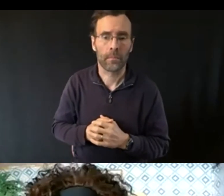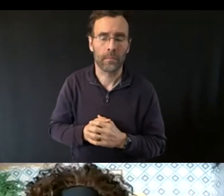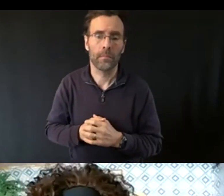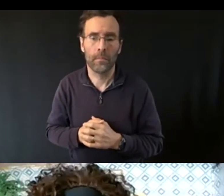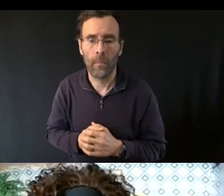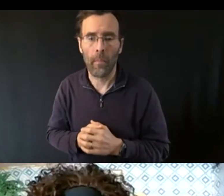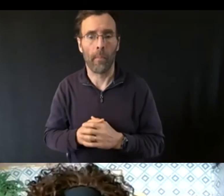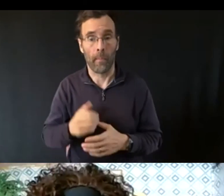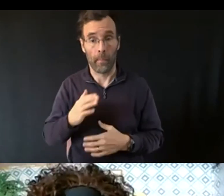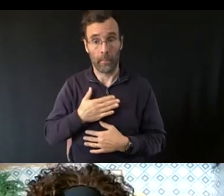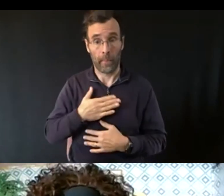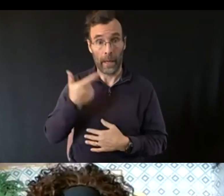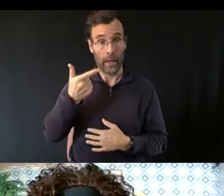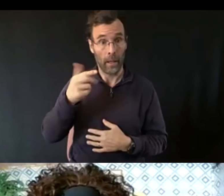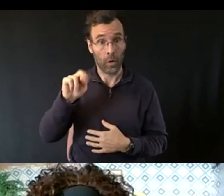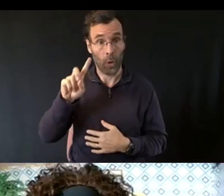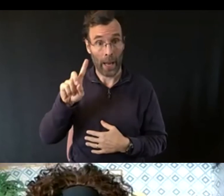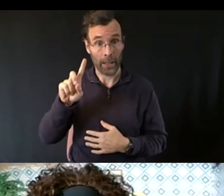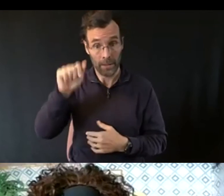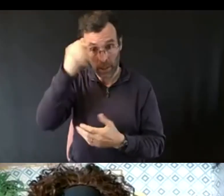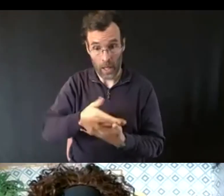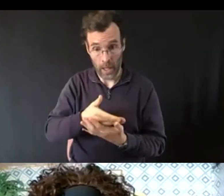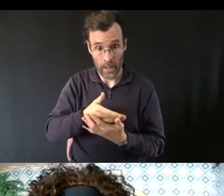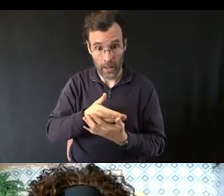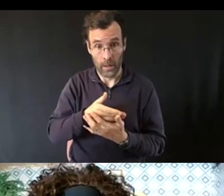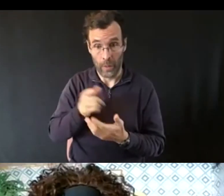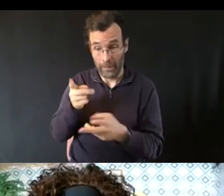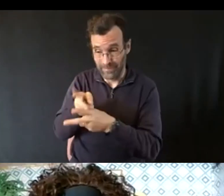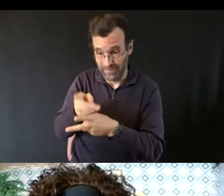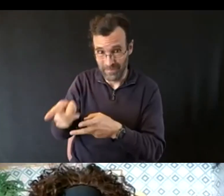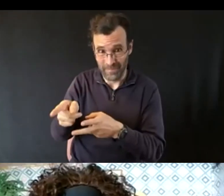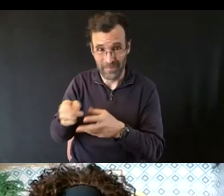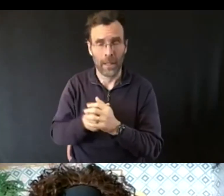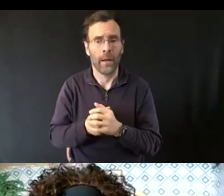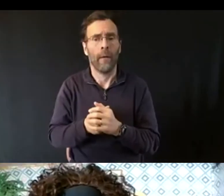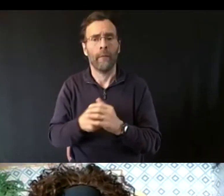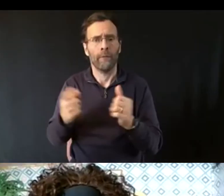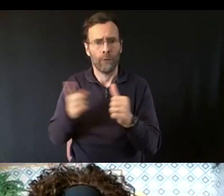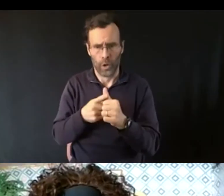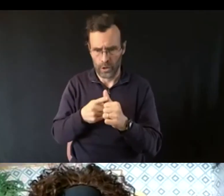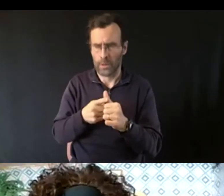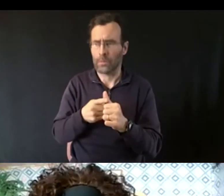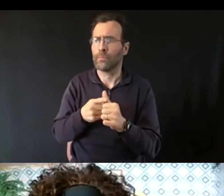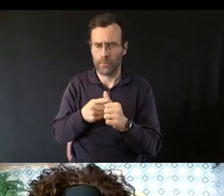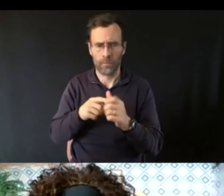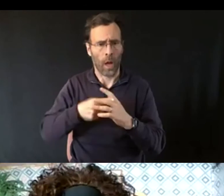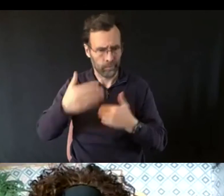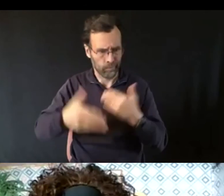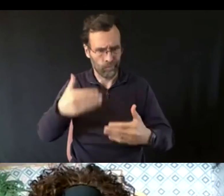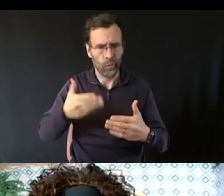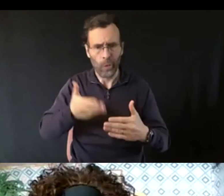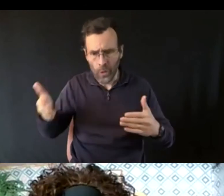my grandson, at first there was all these resources, and then once you